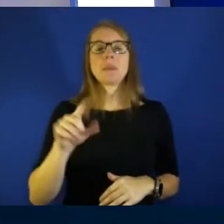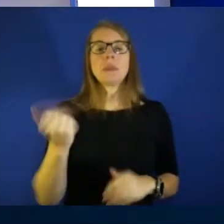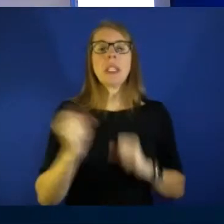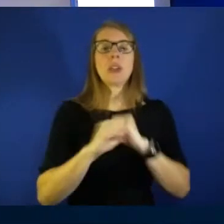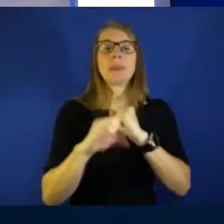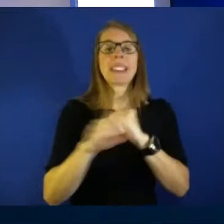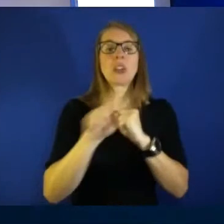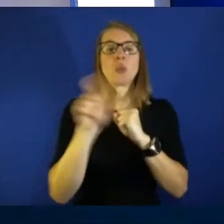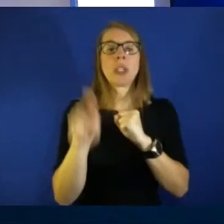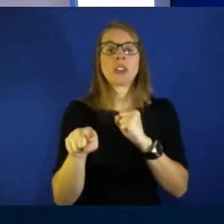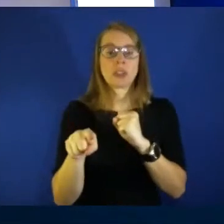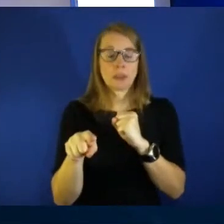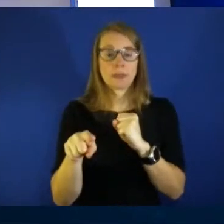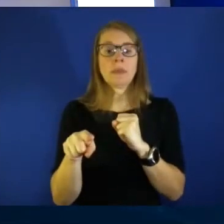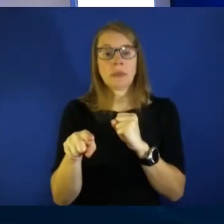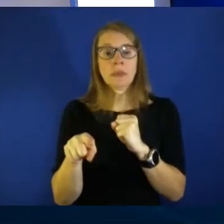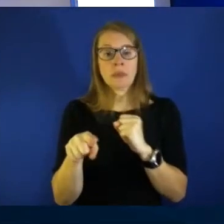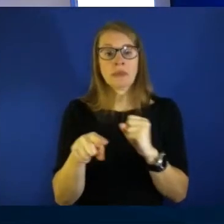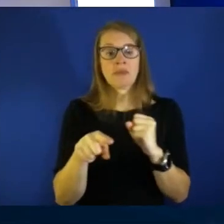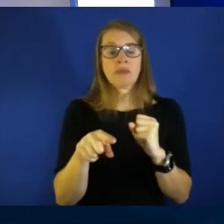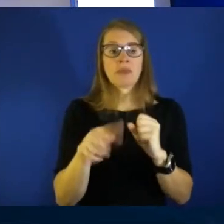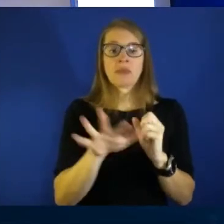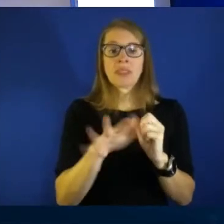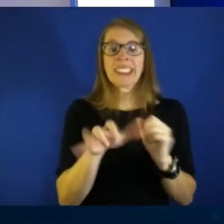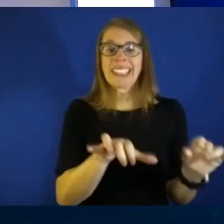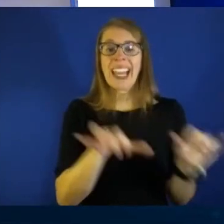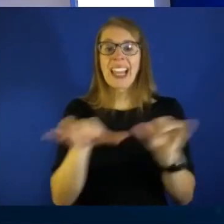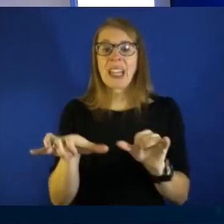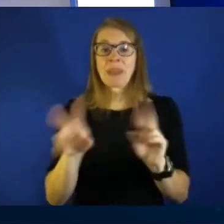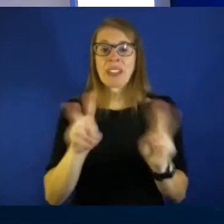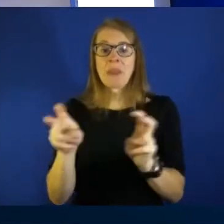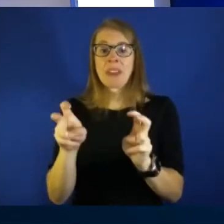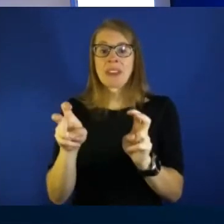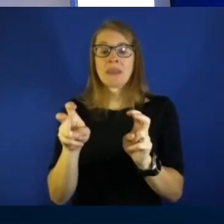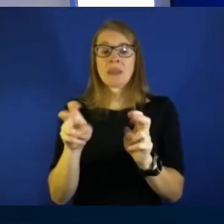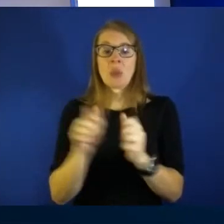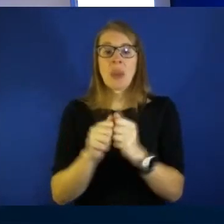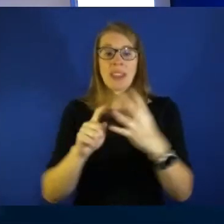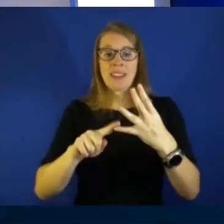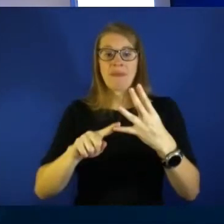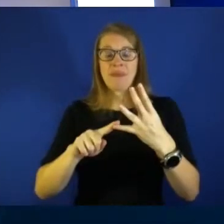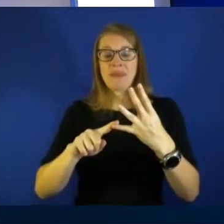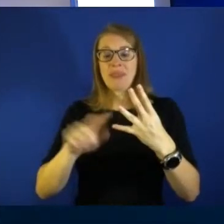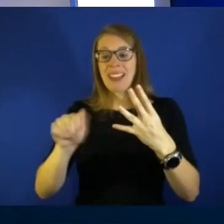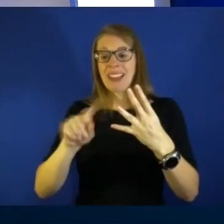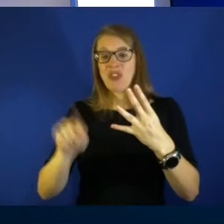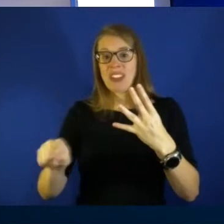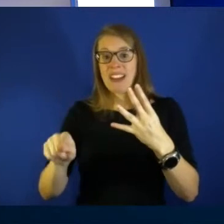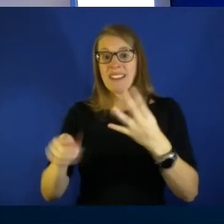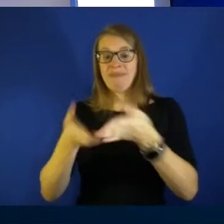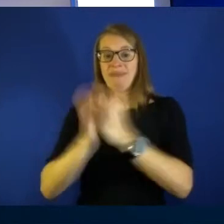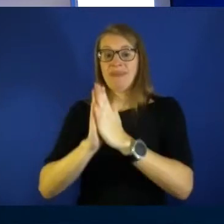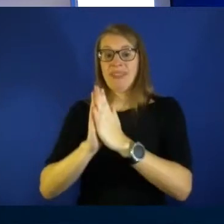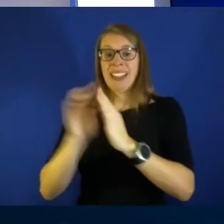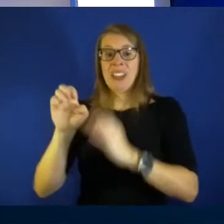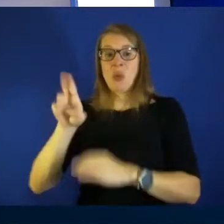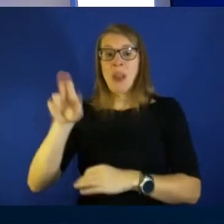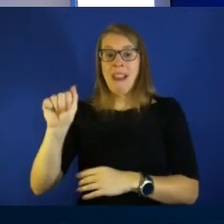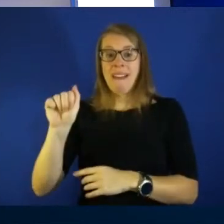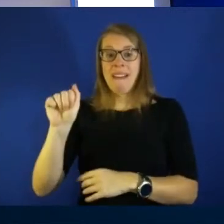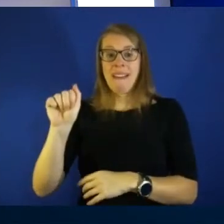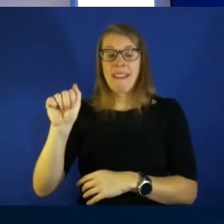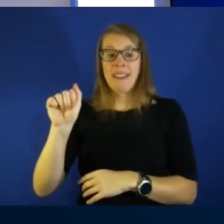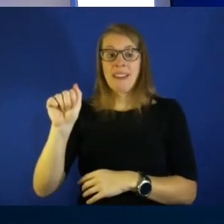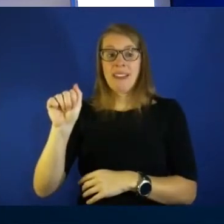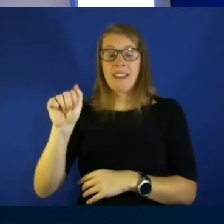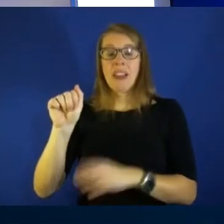on the same topic of the AstraZeneca requesting the emergency use authorization. but I just want you to hear